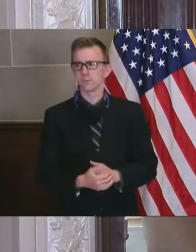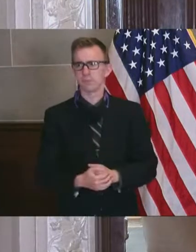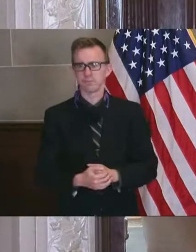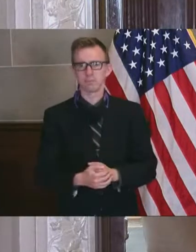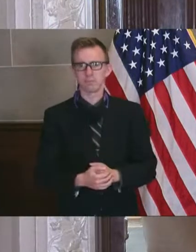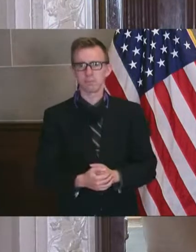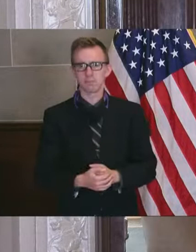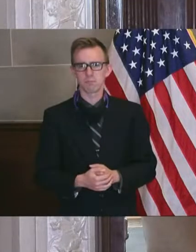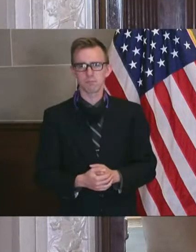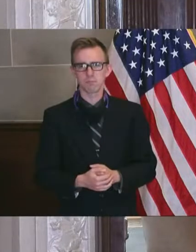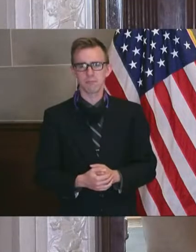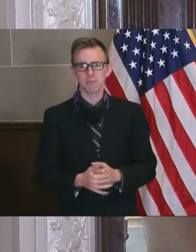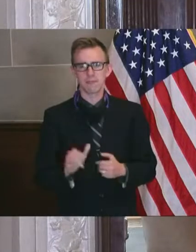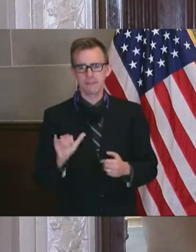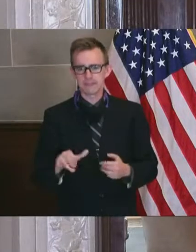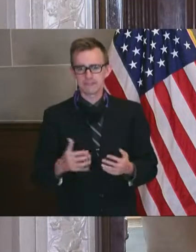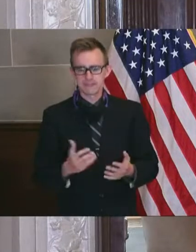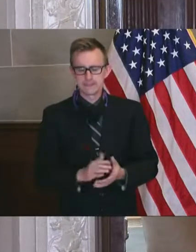just,